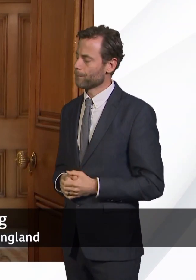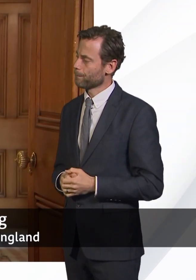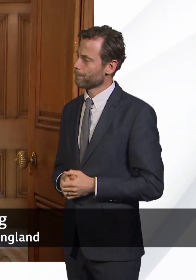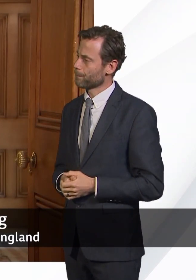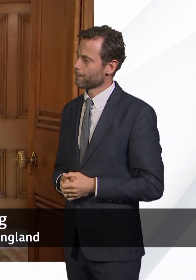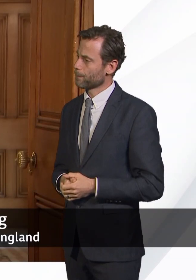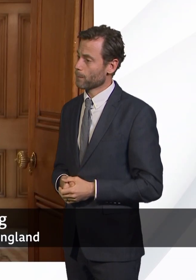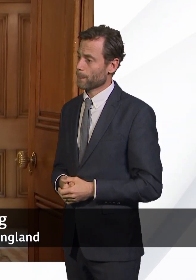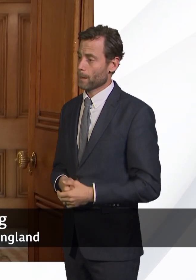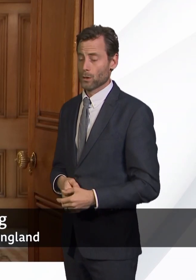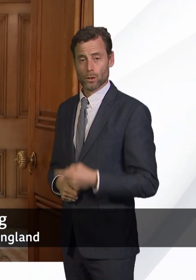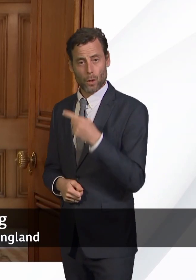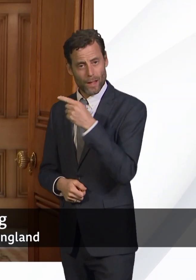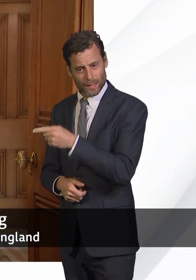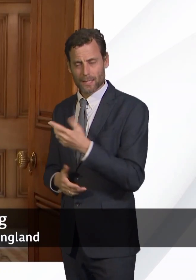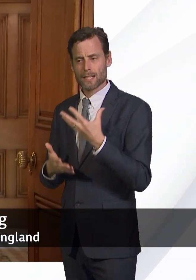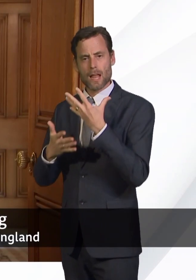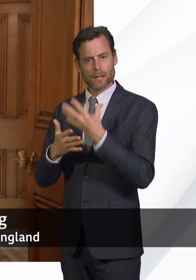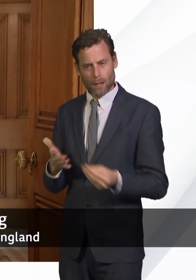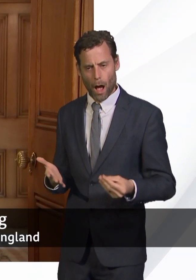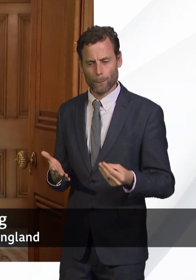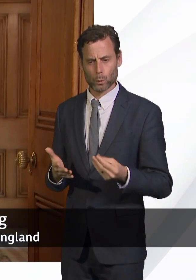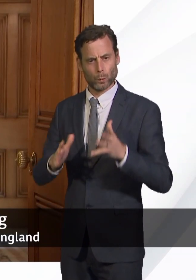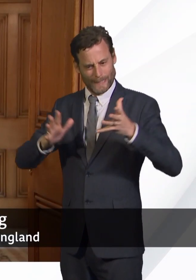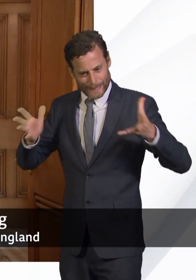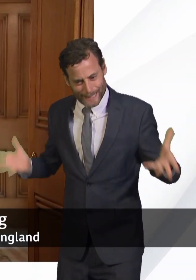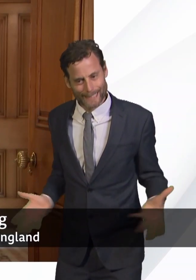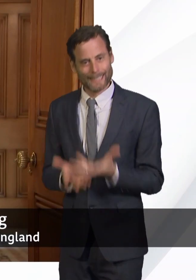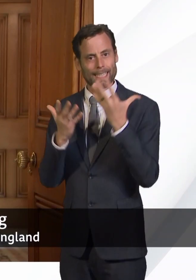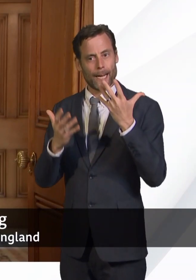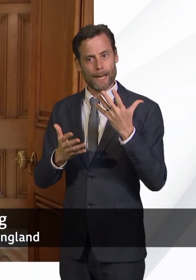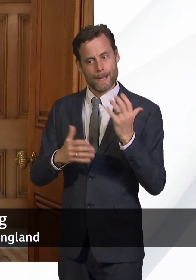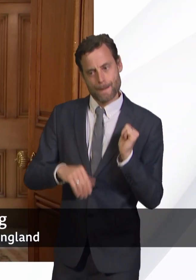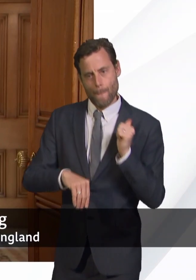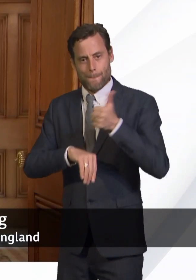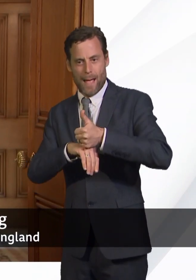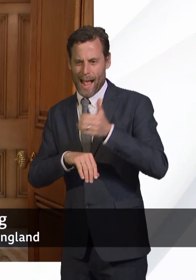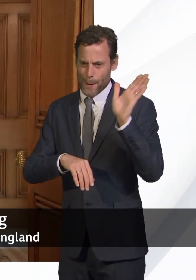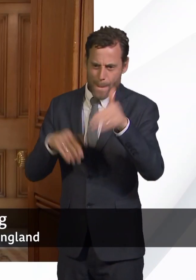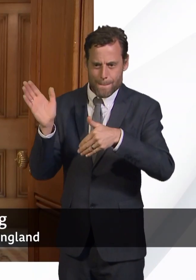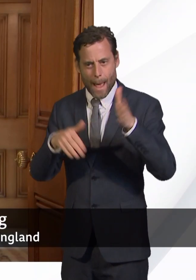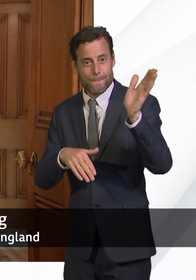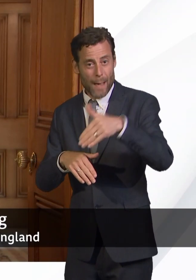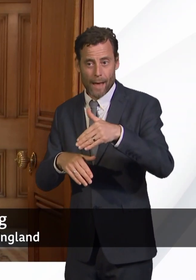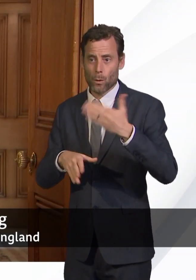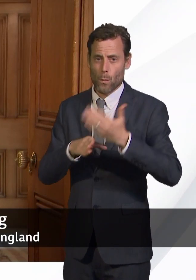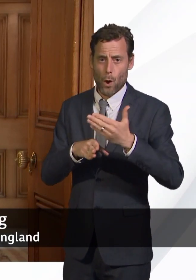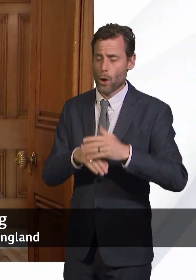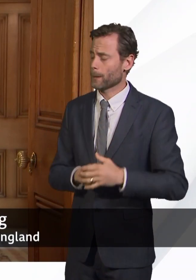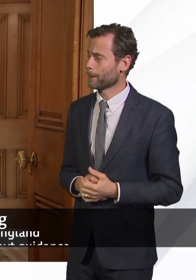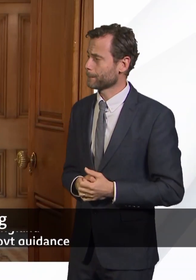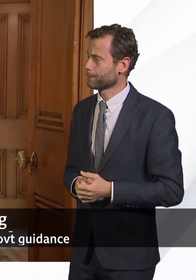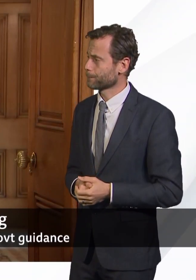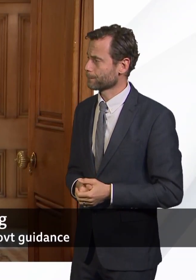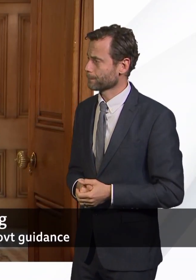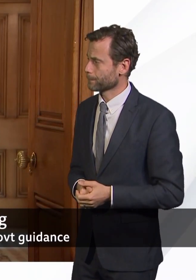comprehensive restarting of an industry in the first phase of our roadmap. With few, if any, transactions, there